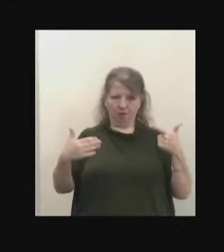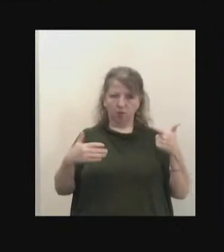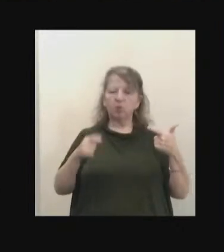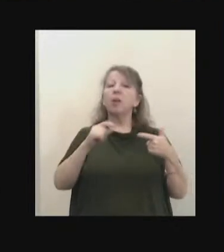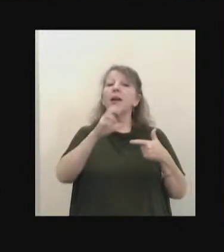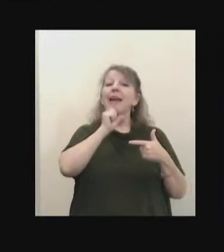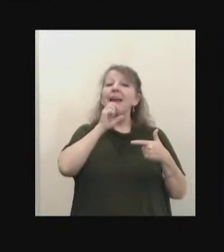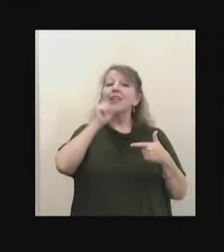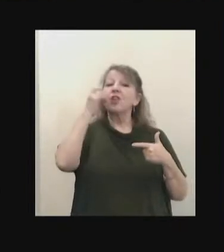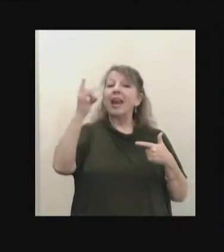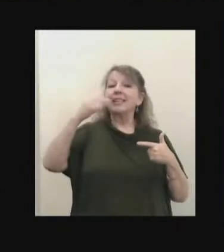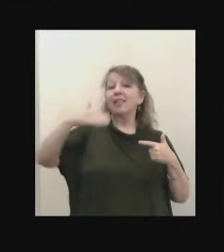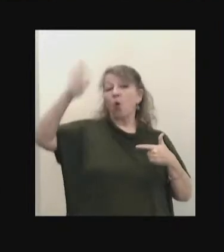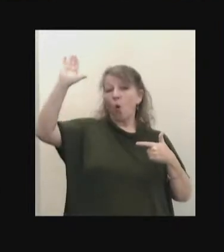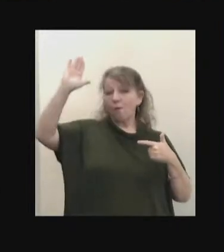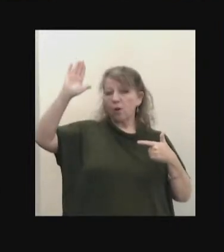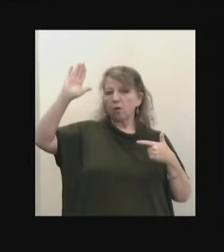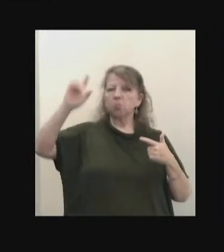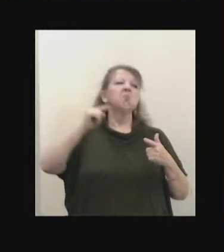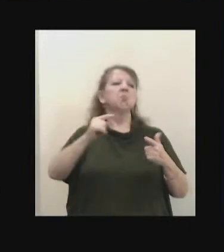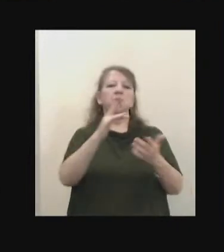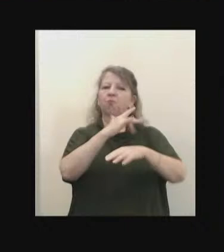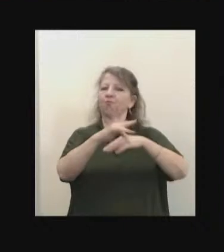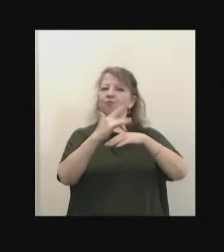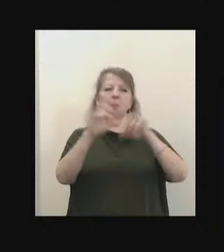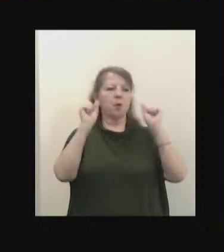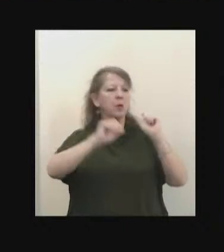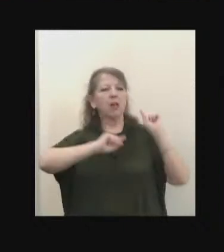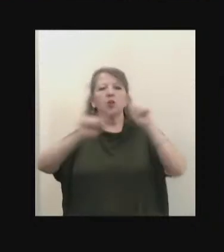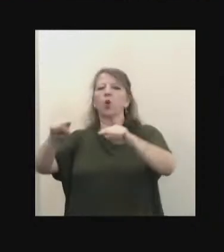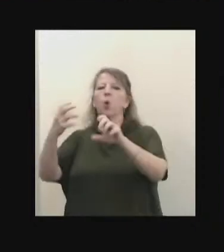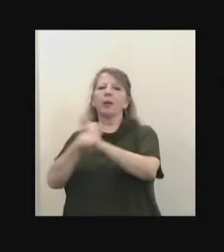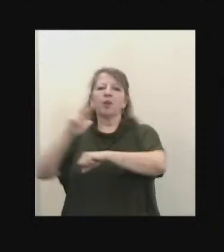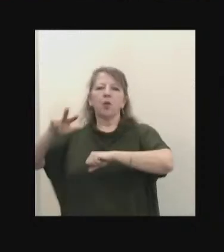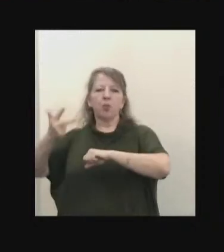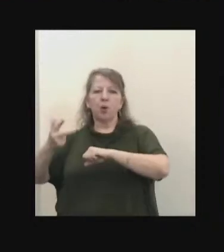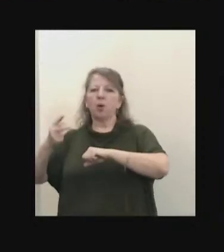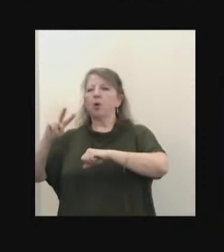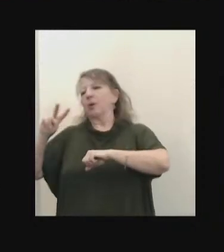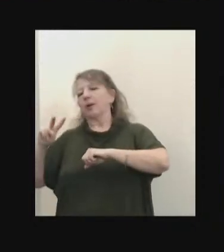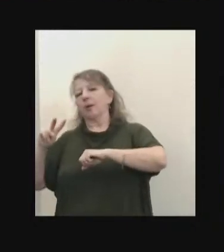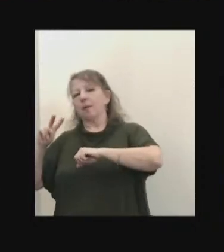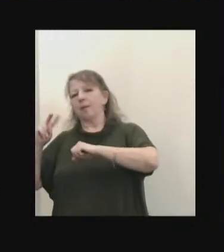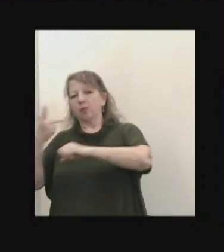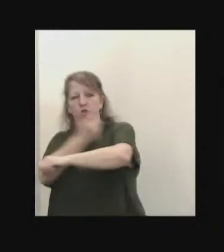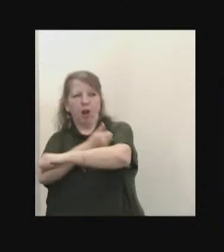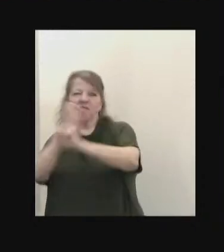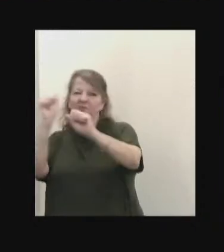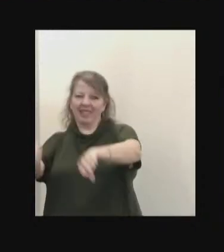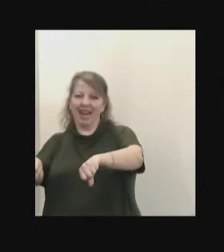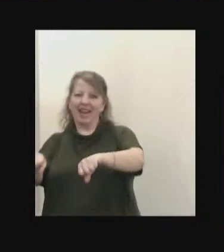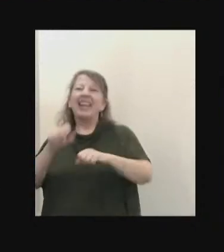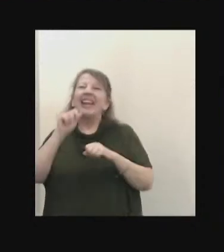and older can get a booster dose of either Pfizer or Moderna if it's been at least 6 months since their second